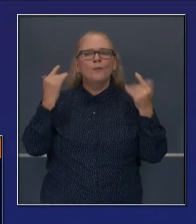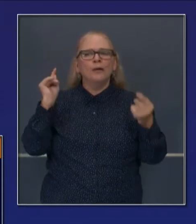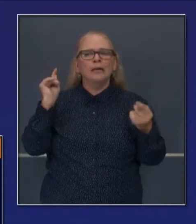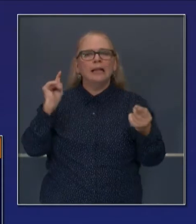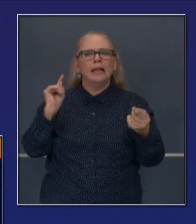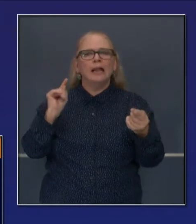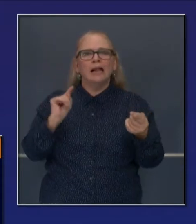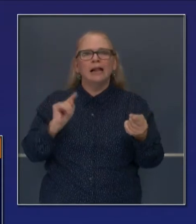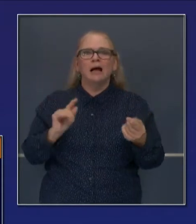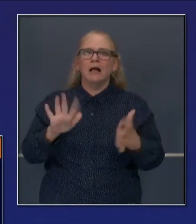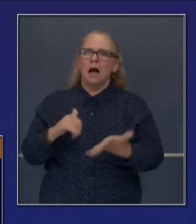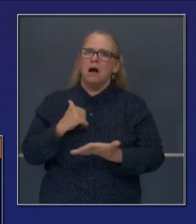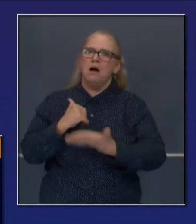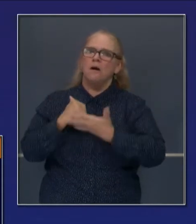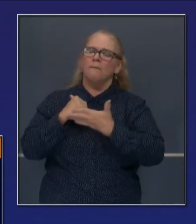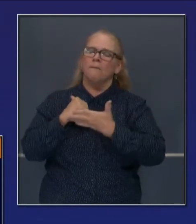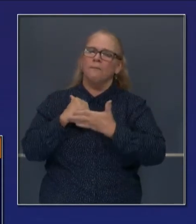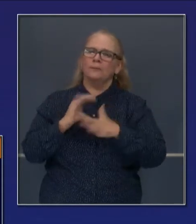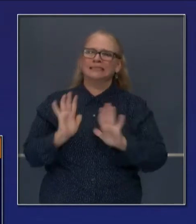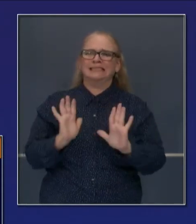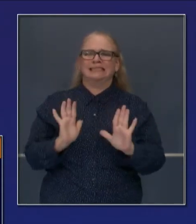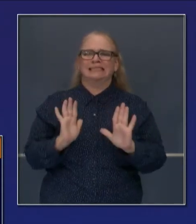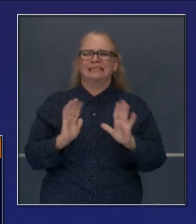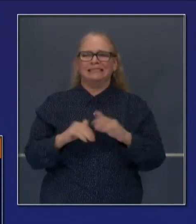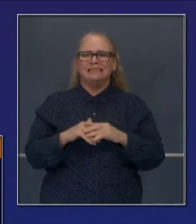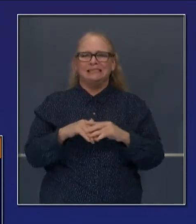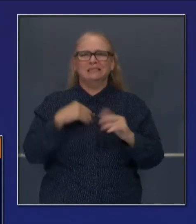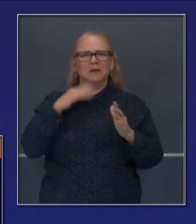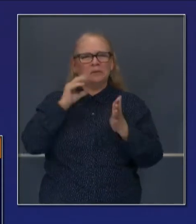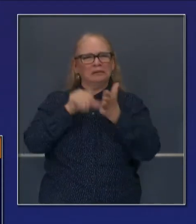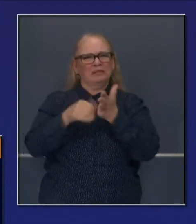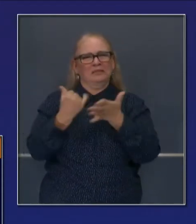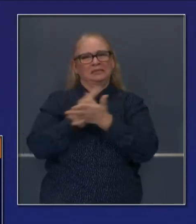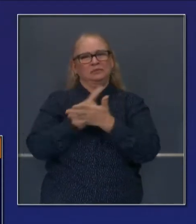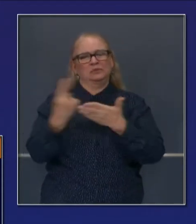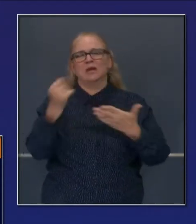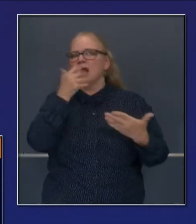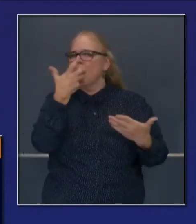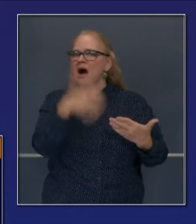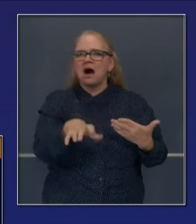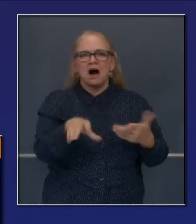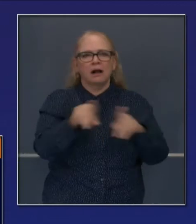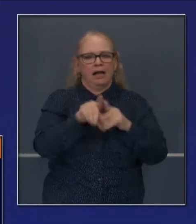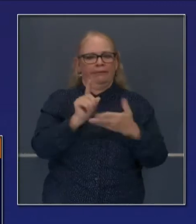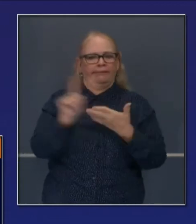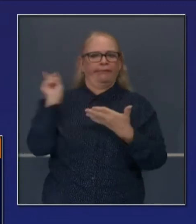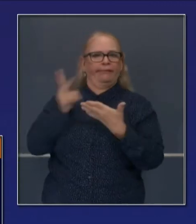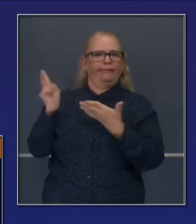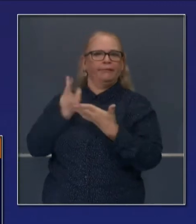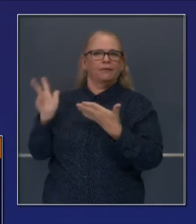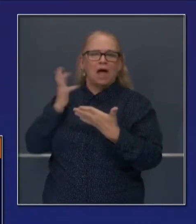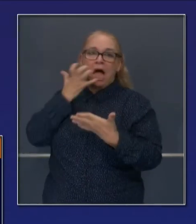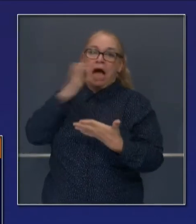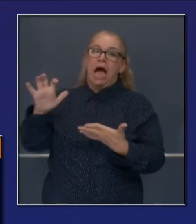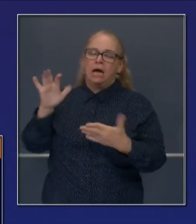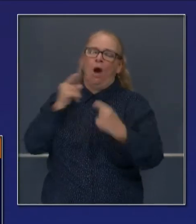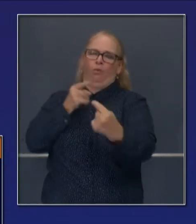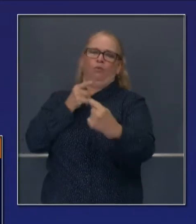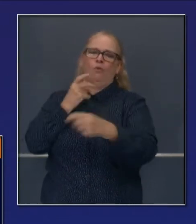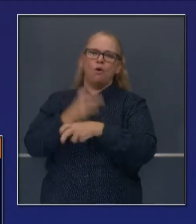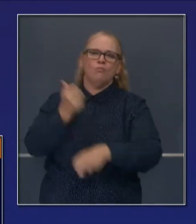now later in this week, not the above average temperatures that have occurred. We also were able to withstand some